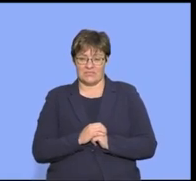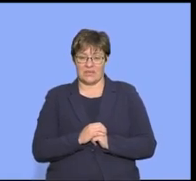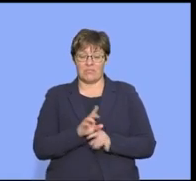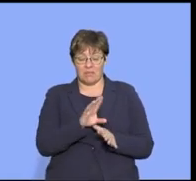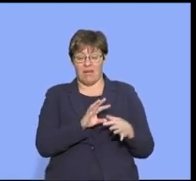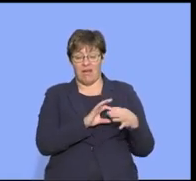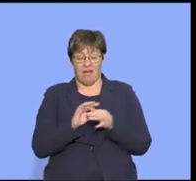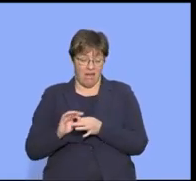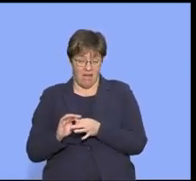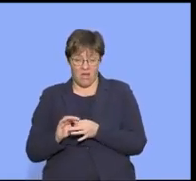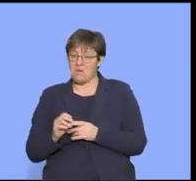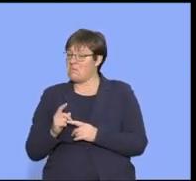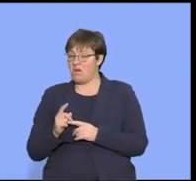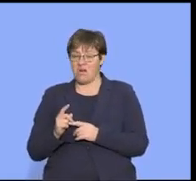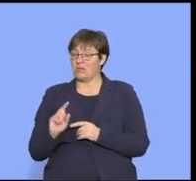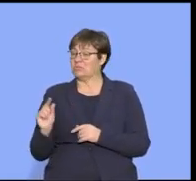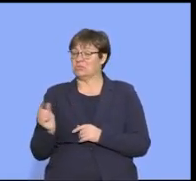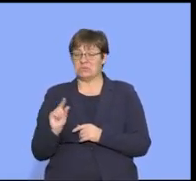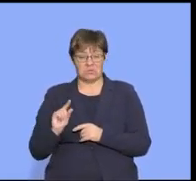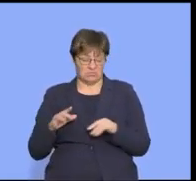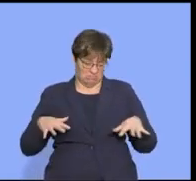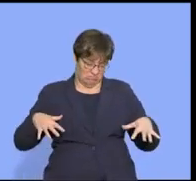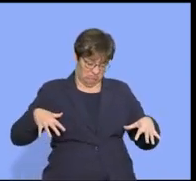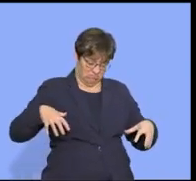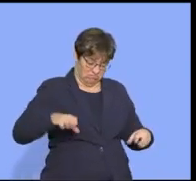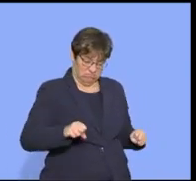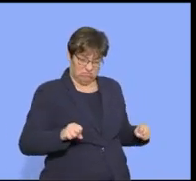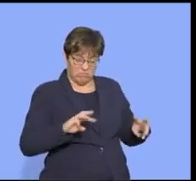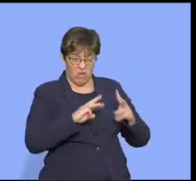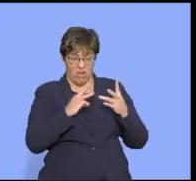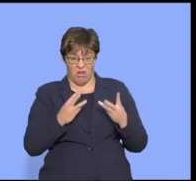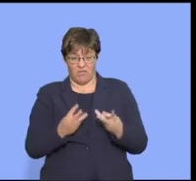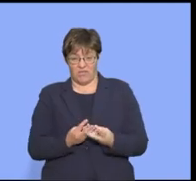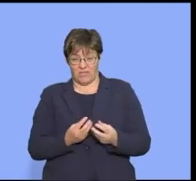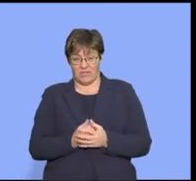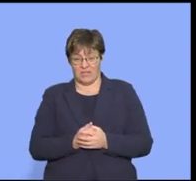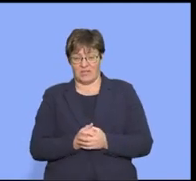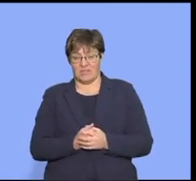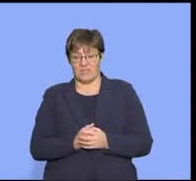But his relatives were soon to take over the earth.